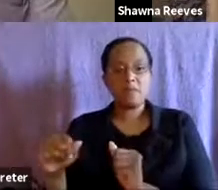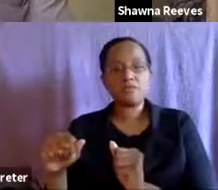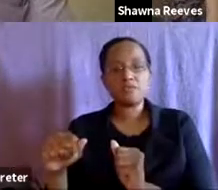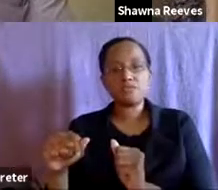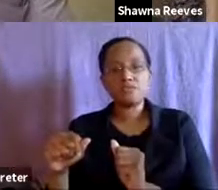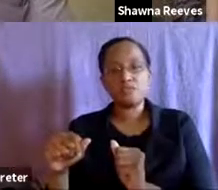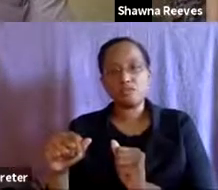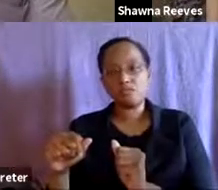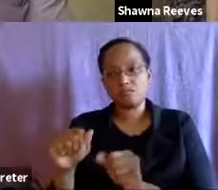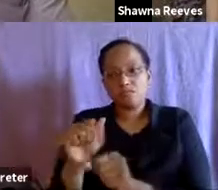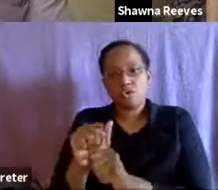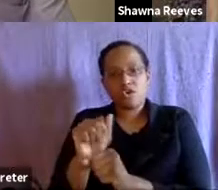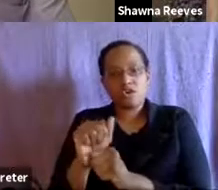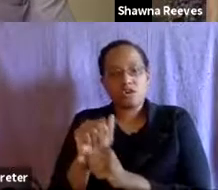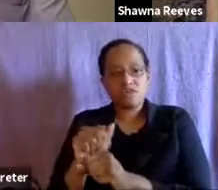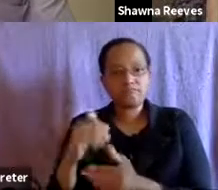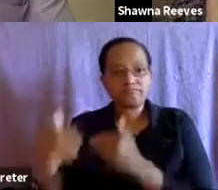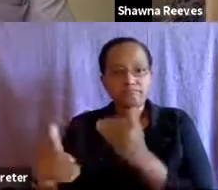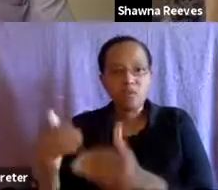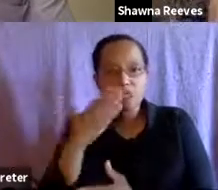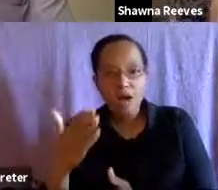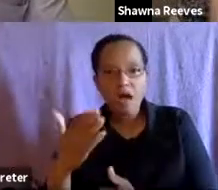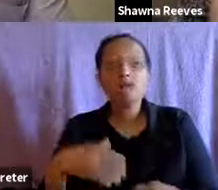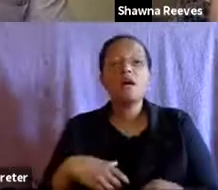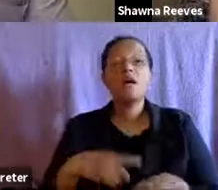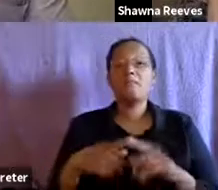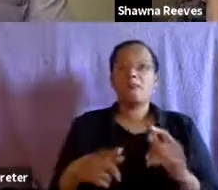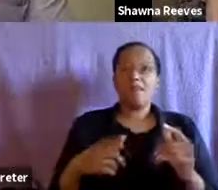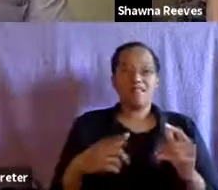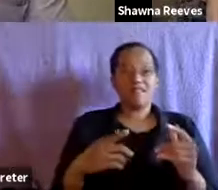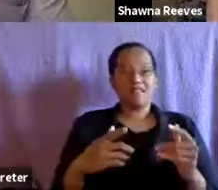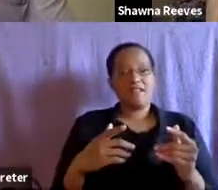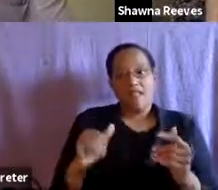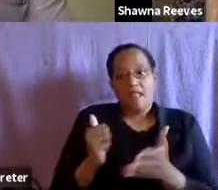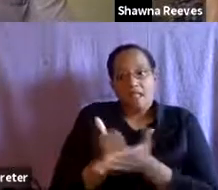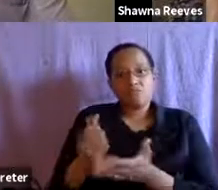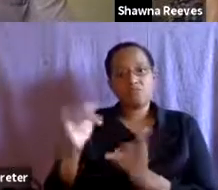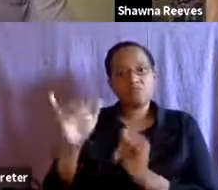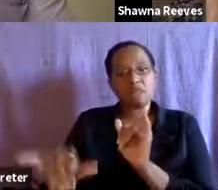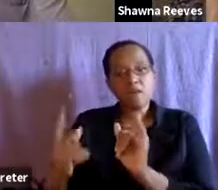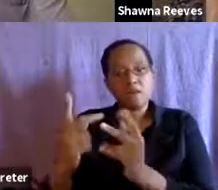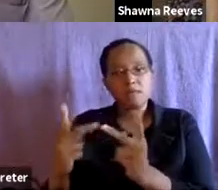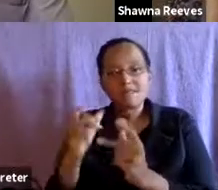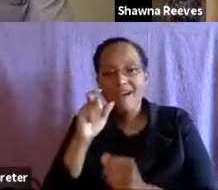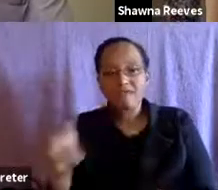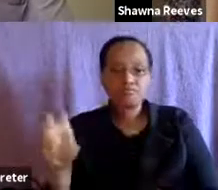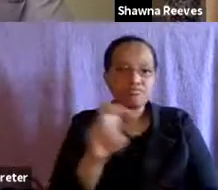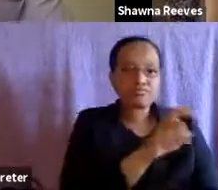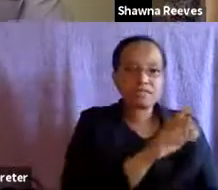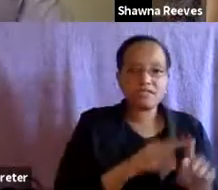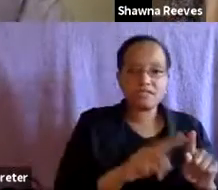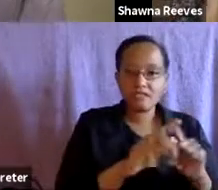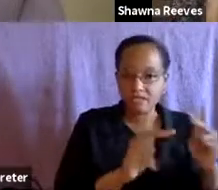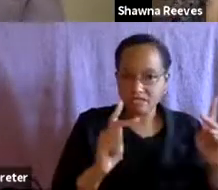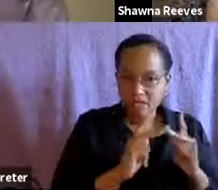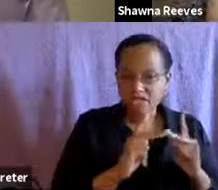one facility. And with that came increased pay and some other great things that made it feasible for them to just stick to one facility. But here it seems like we